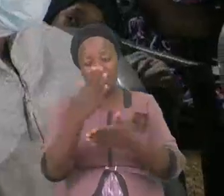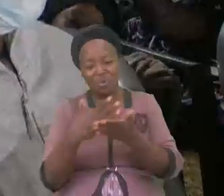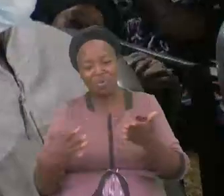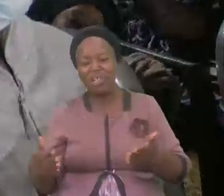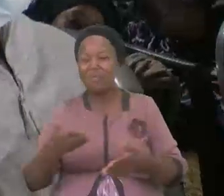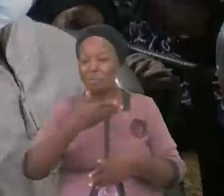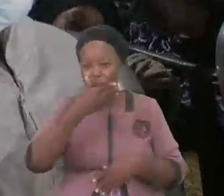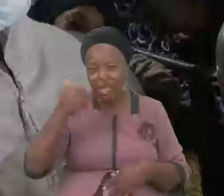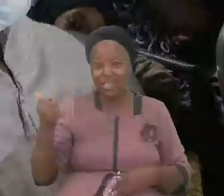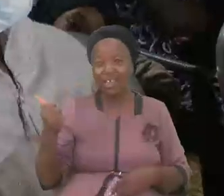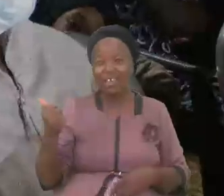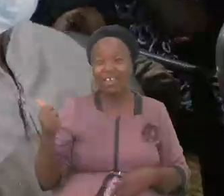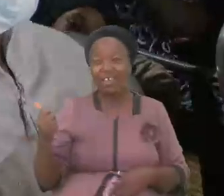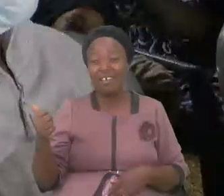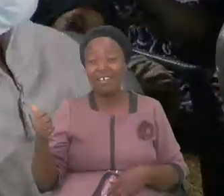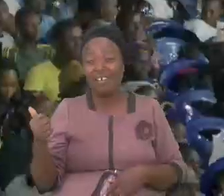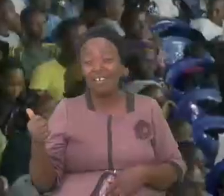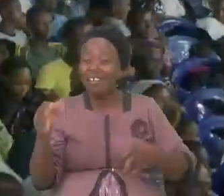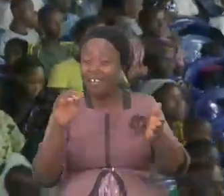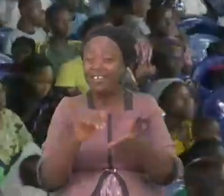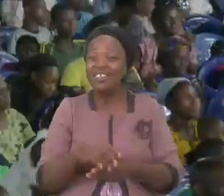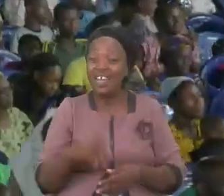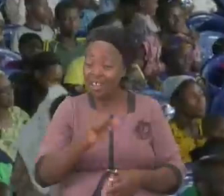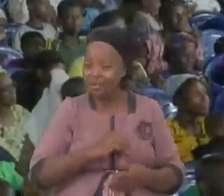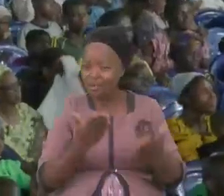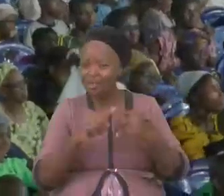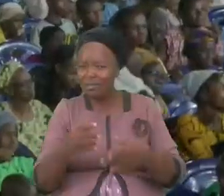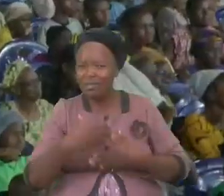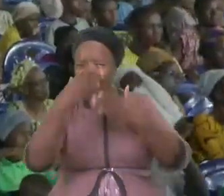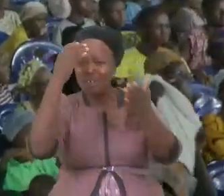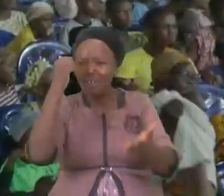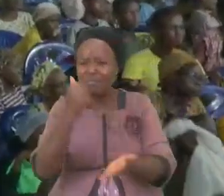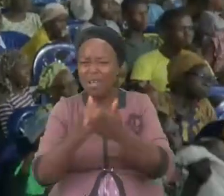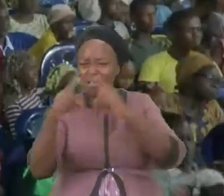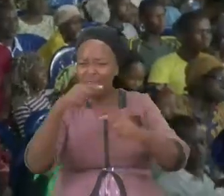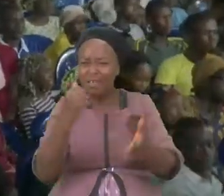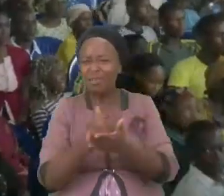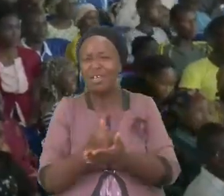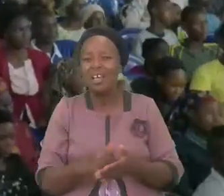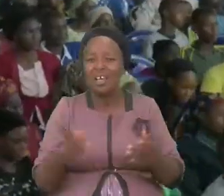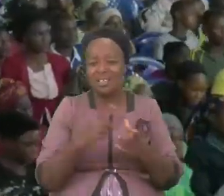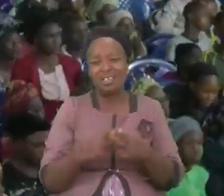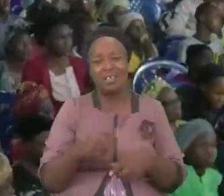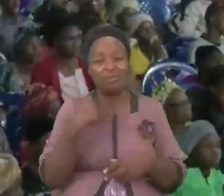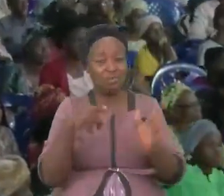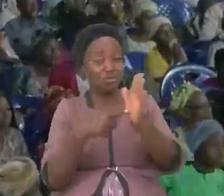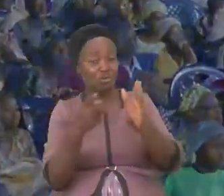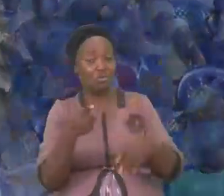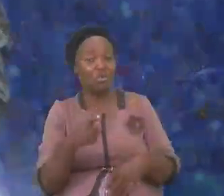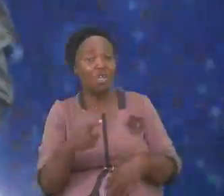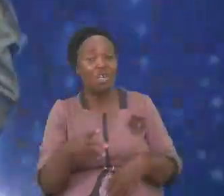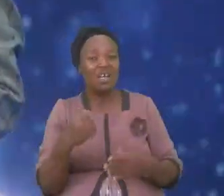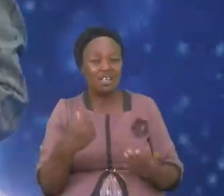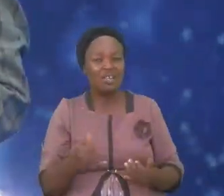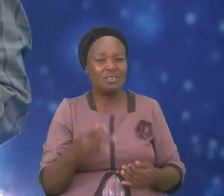amen. Let me show you. Look at this beloved sister, Mrs. Sunguzi. Let her tell you